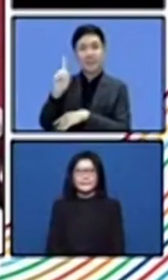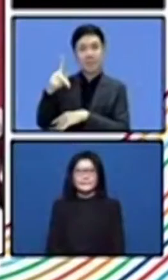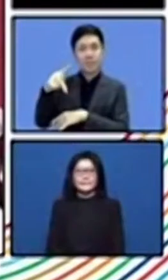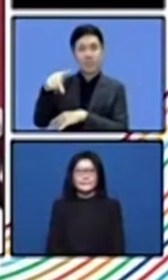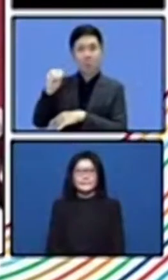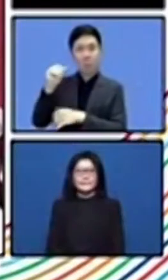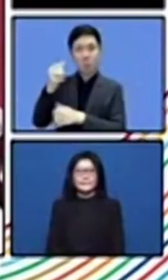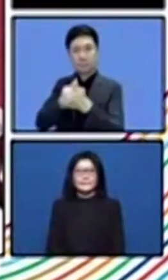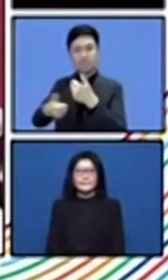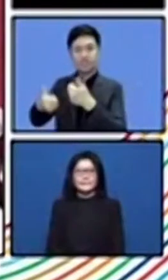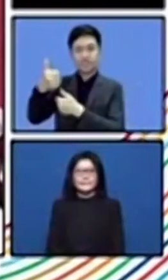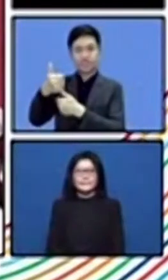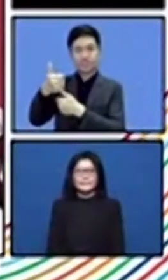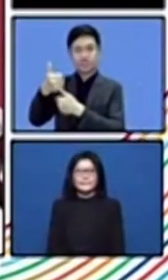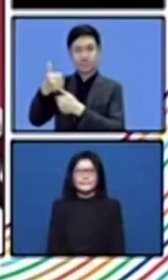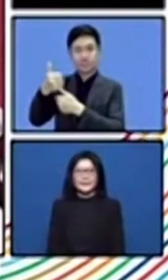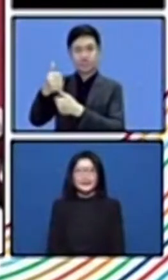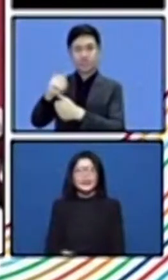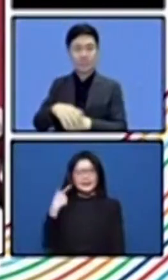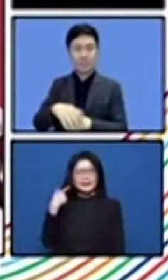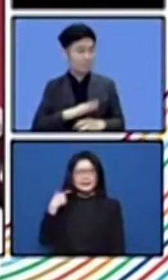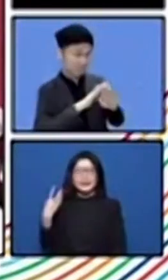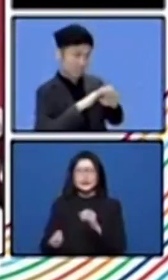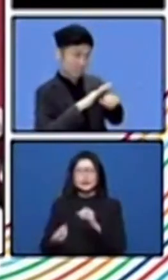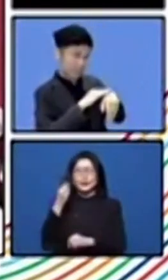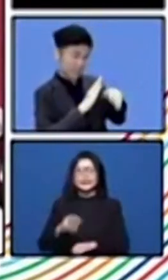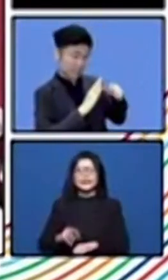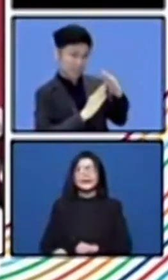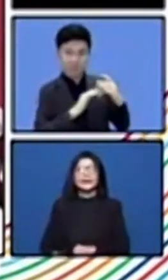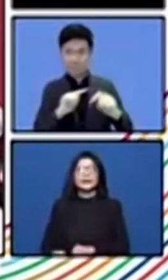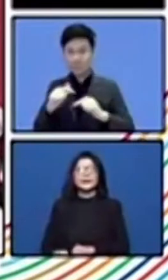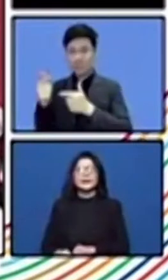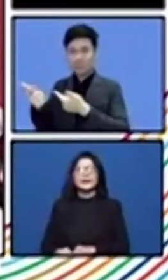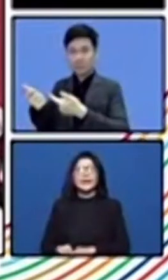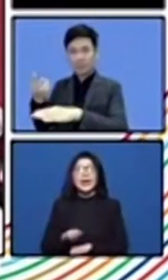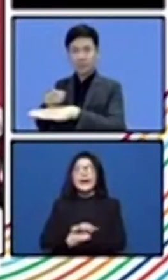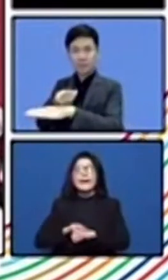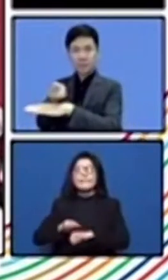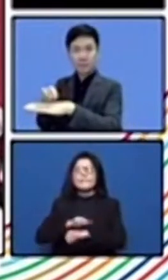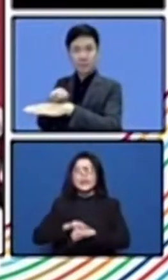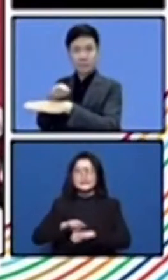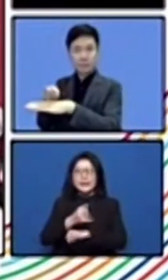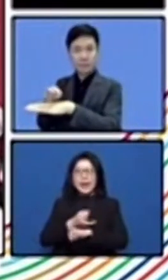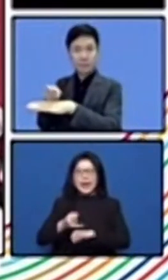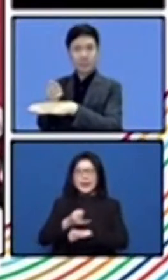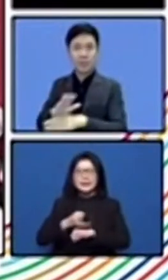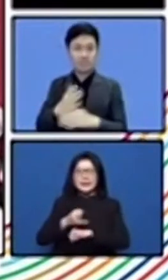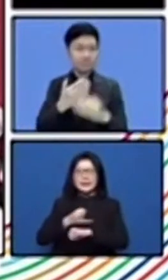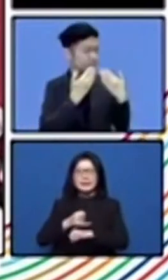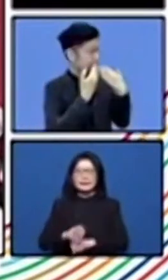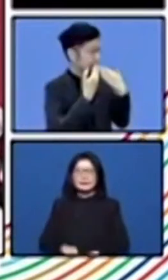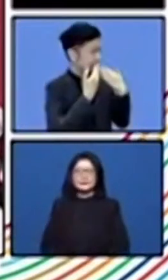you oh thank you madam chair